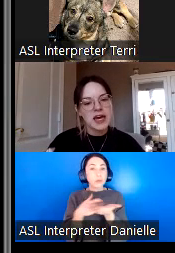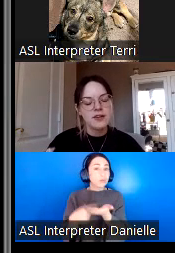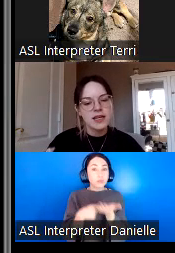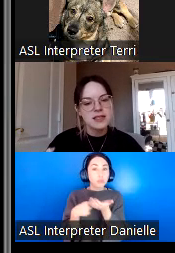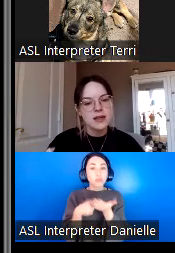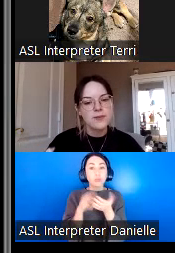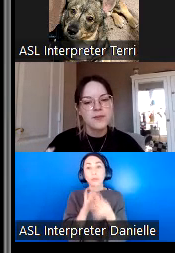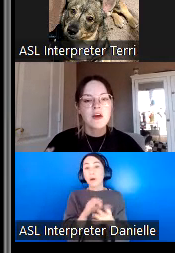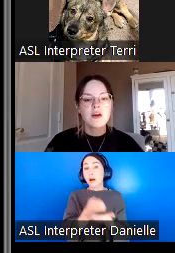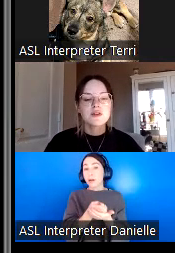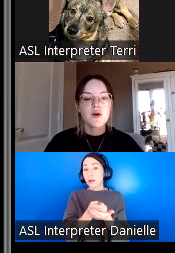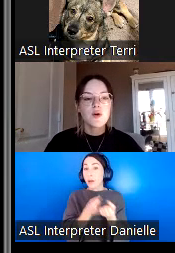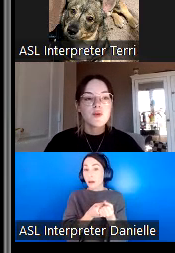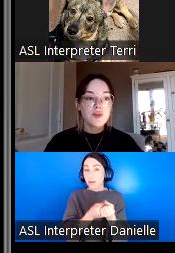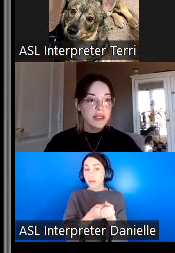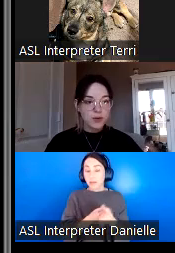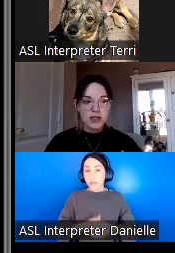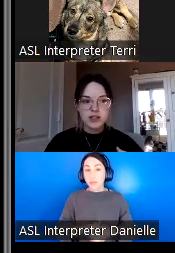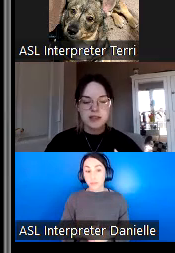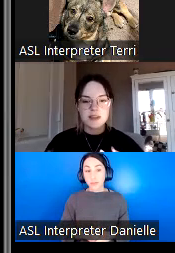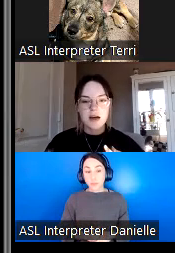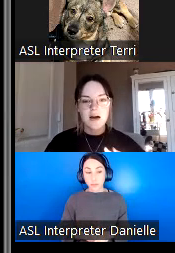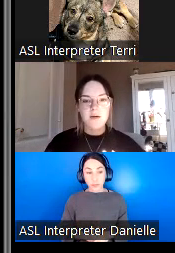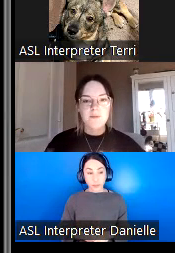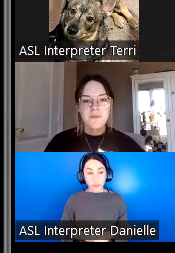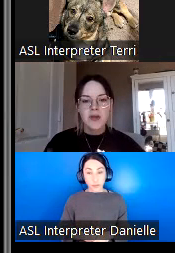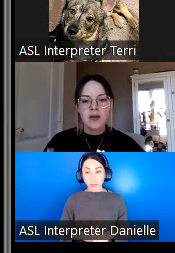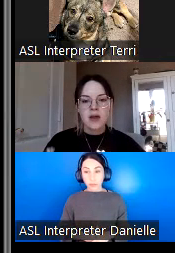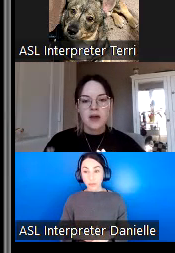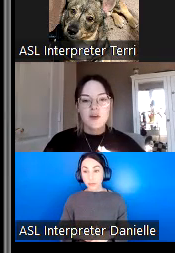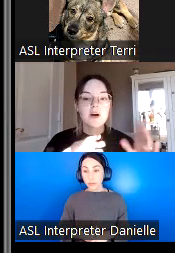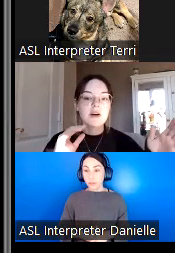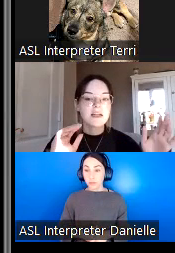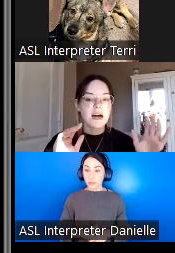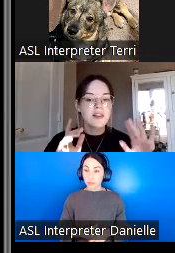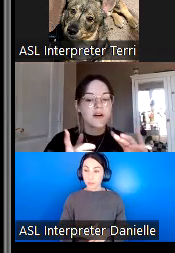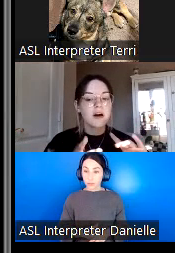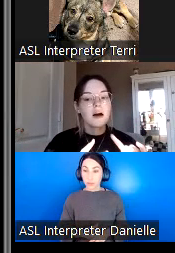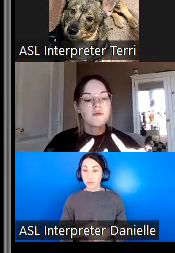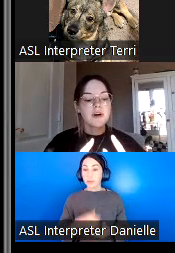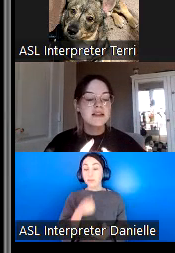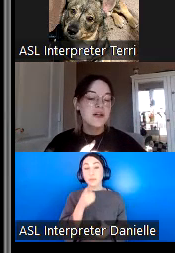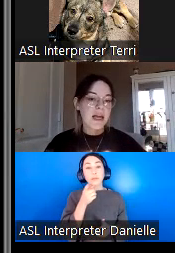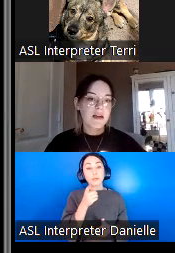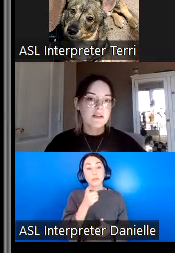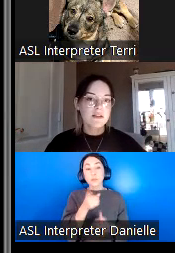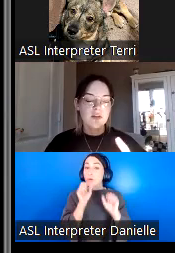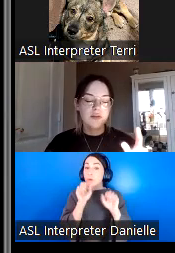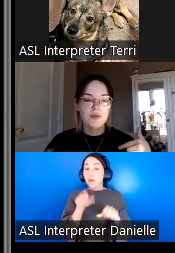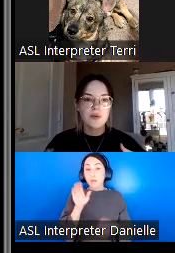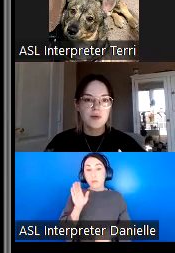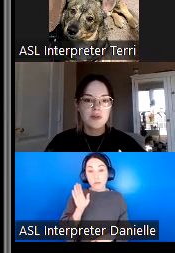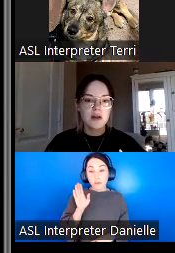regarding economic advocacy. So for these questions, you are invited to either raise your